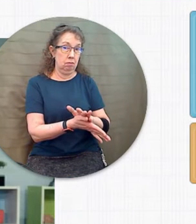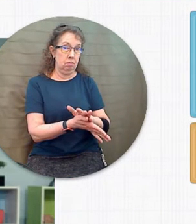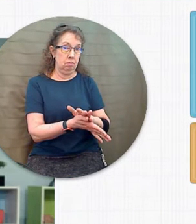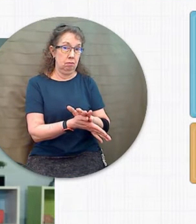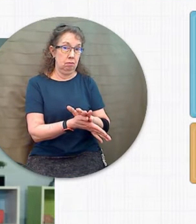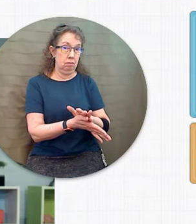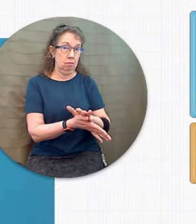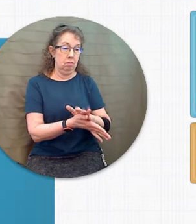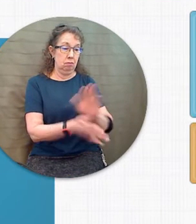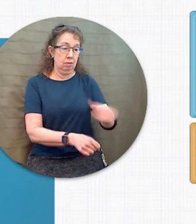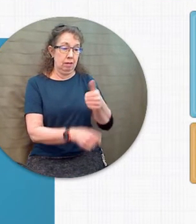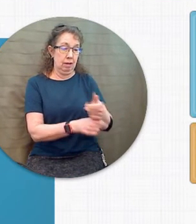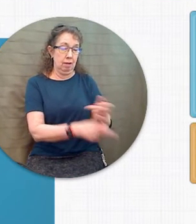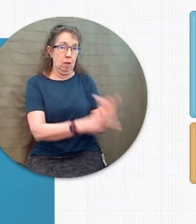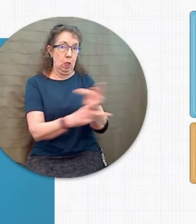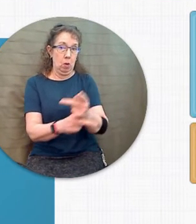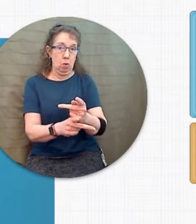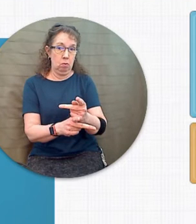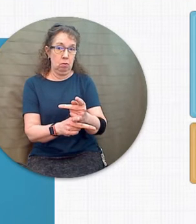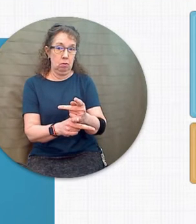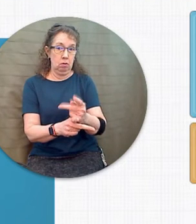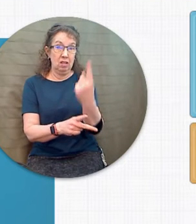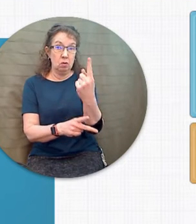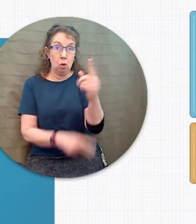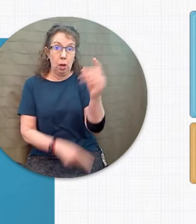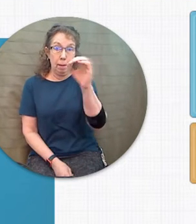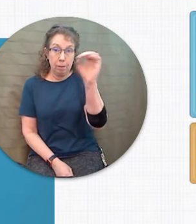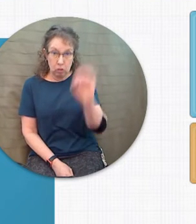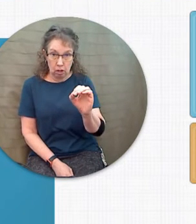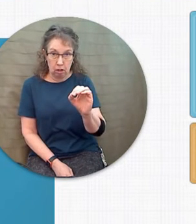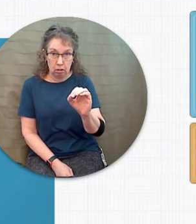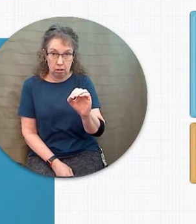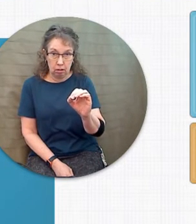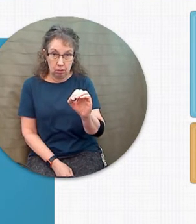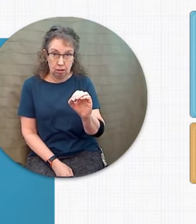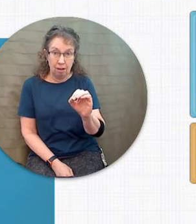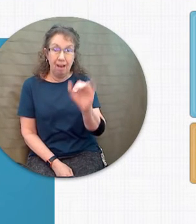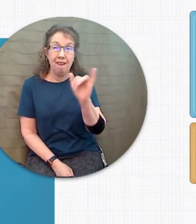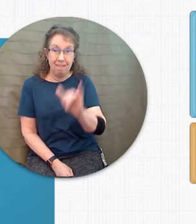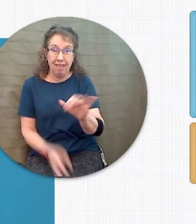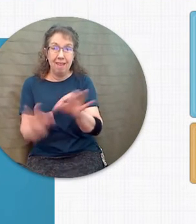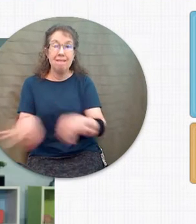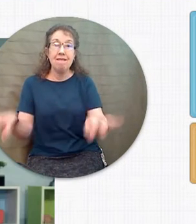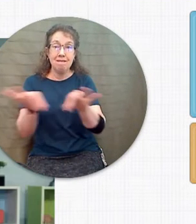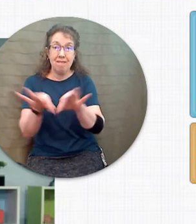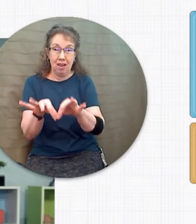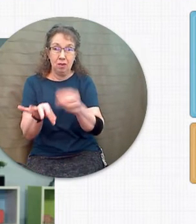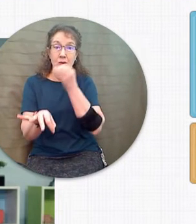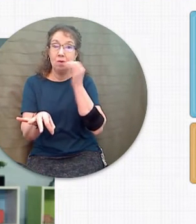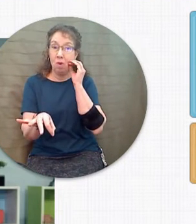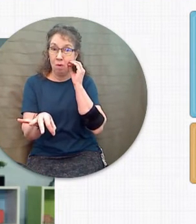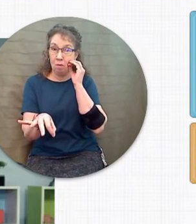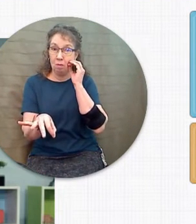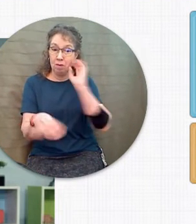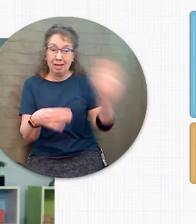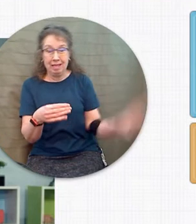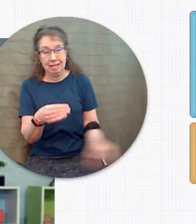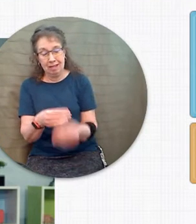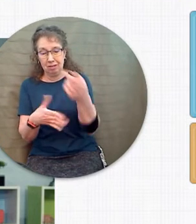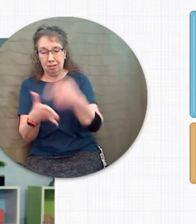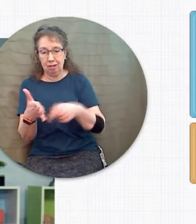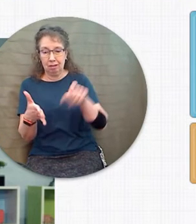create your loan, your mortgage, that's 1% of the value of the home. That's an additional fee you'll have